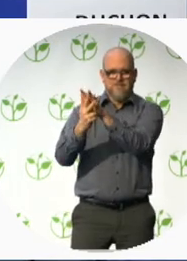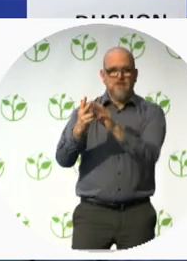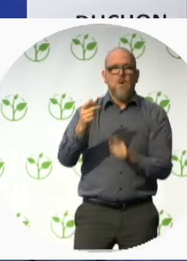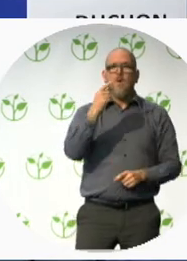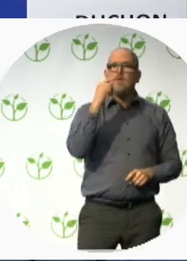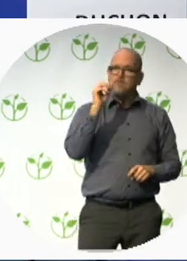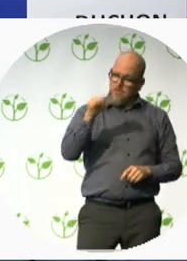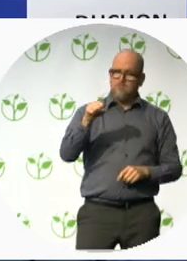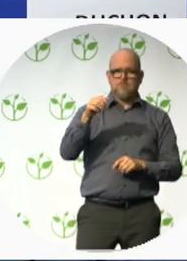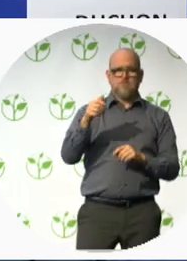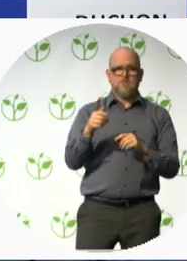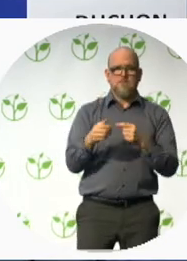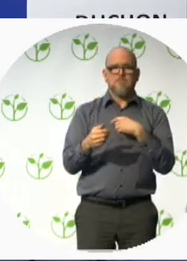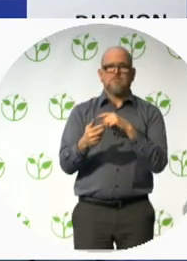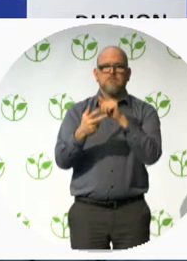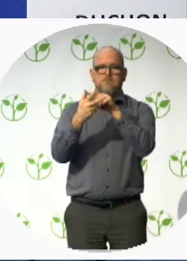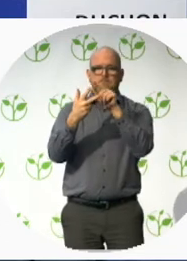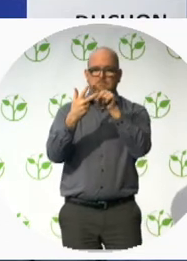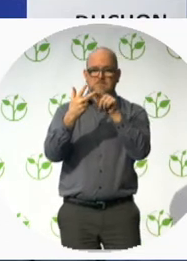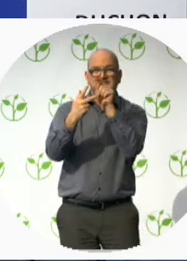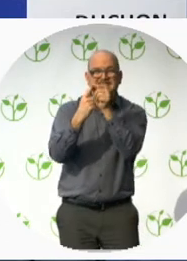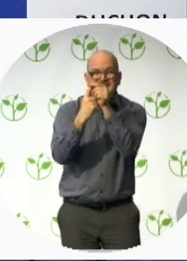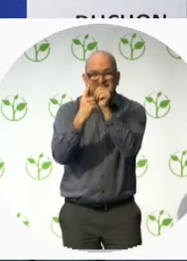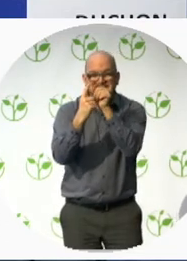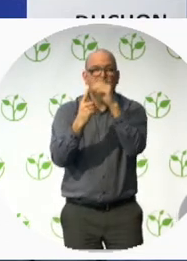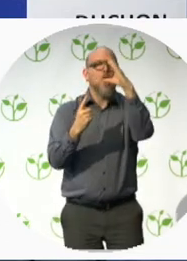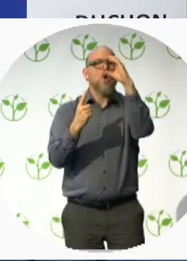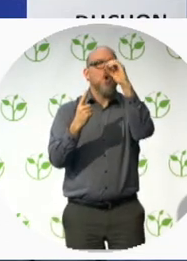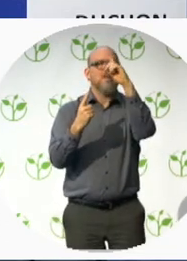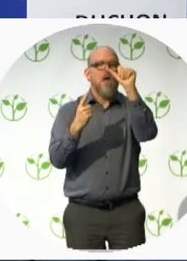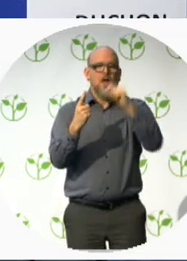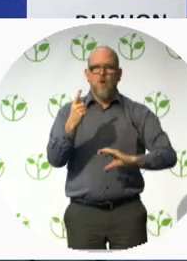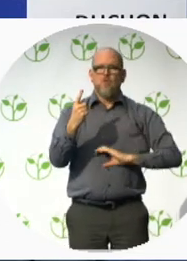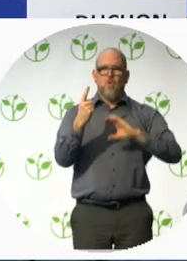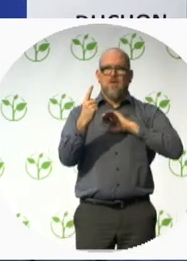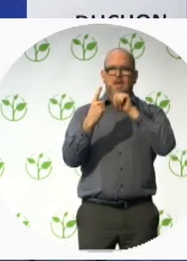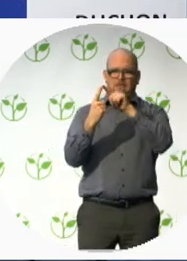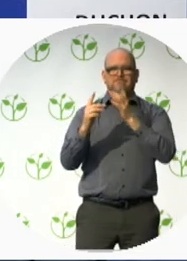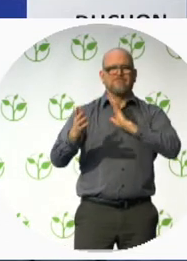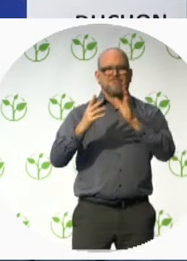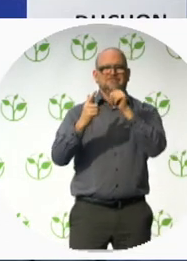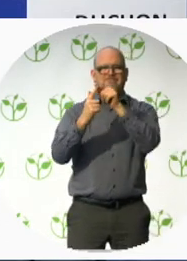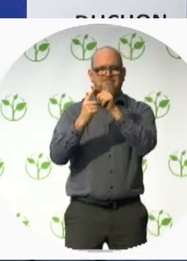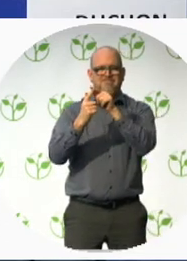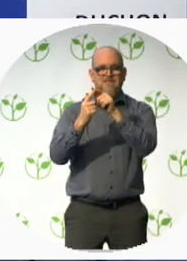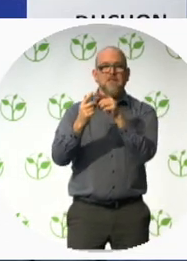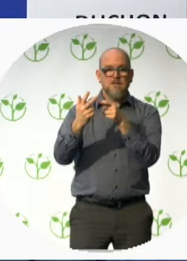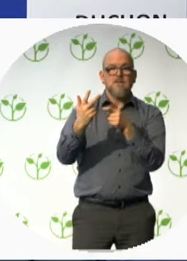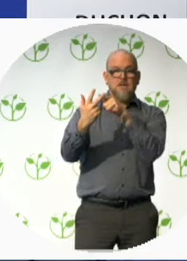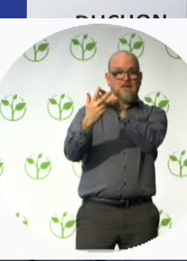in Austrian Sign Language and will be soon certified interpreter.